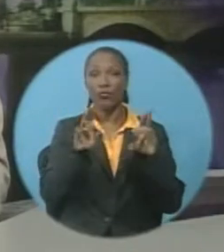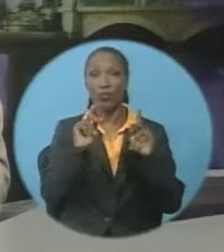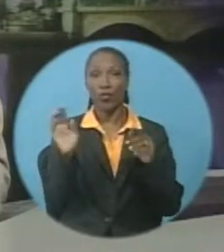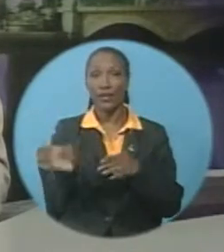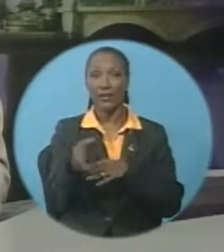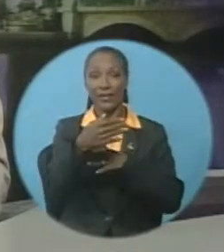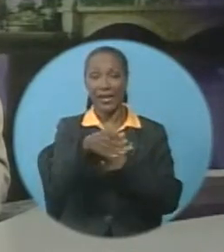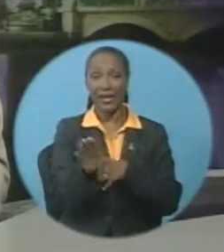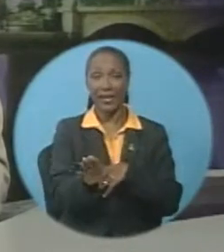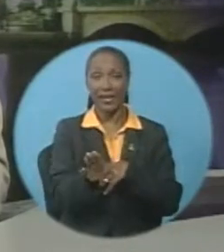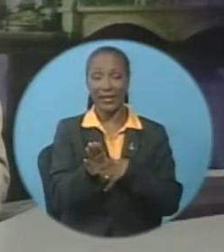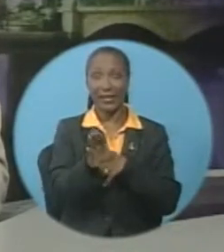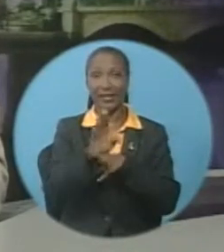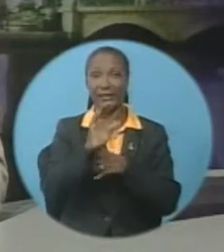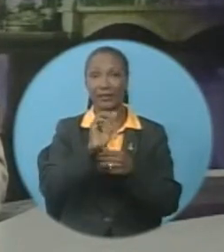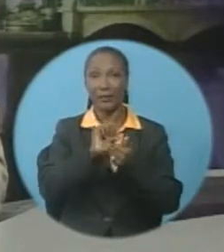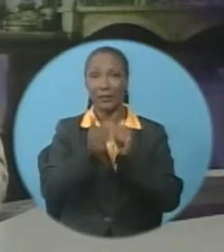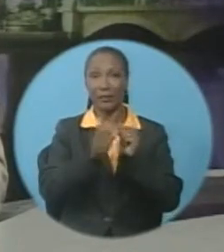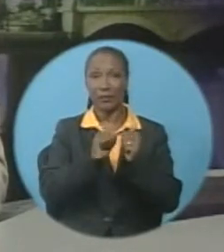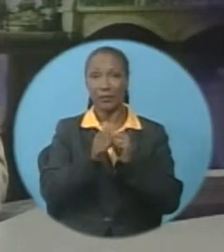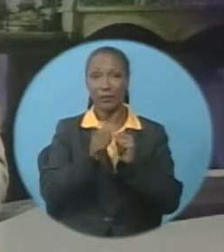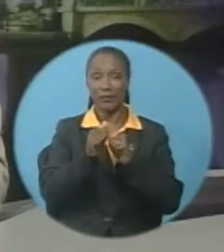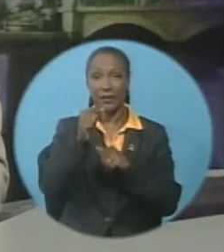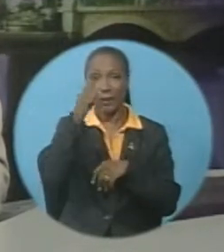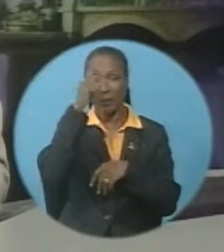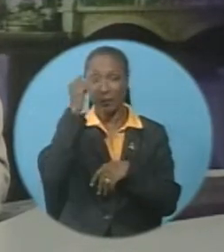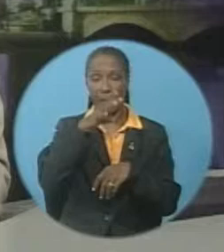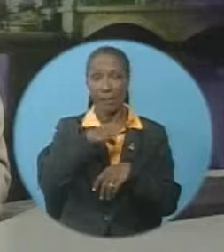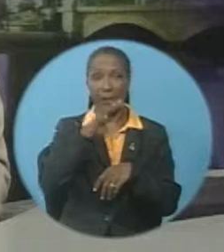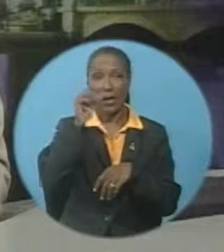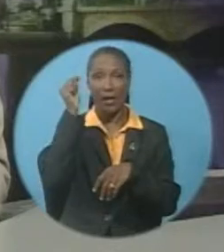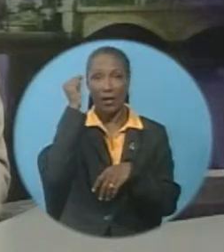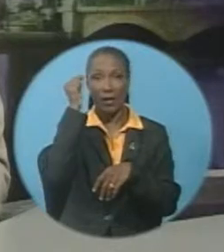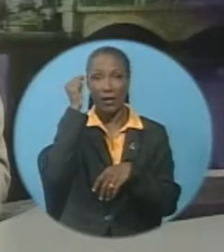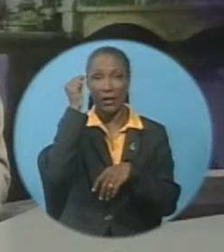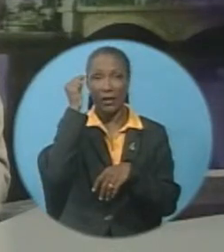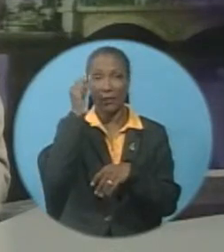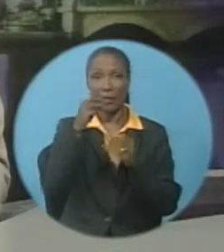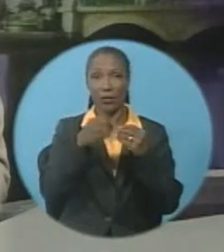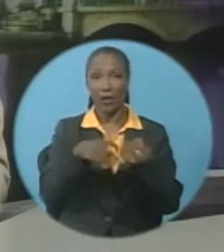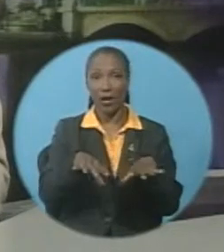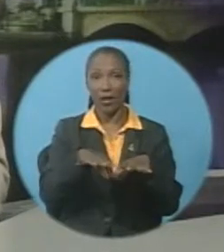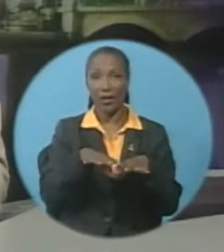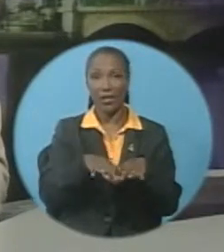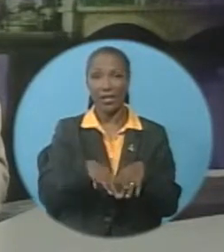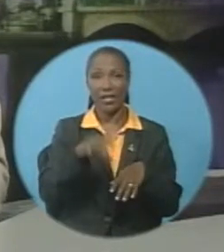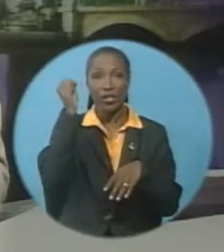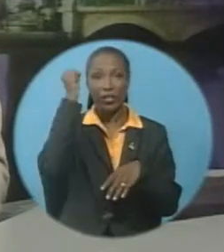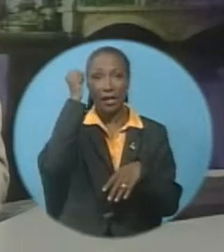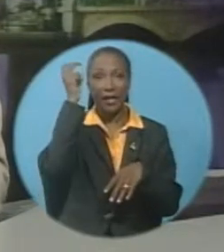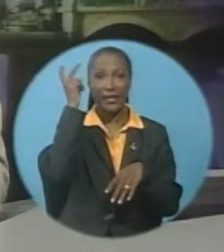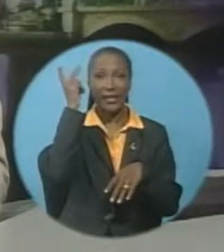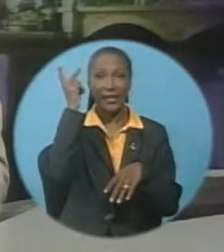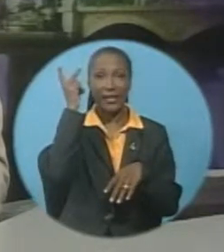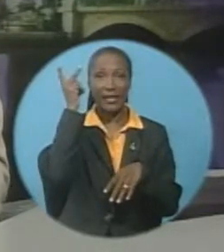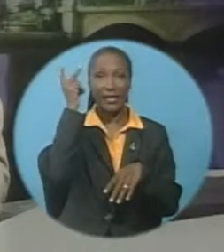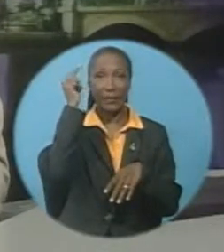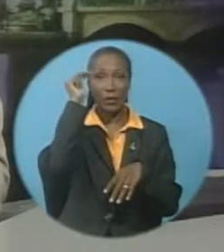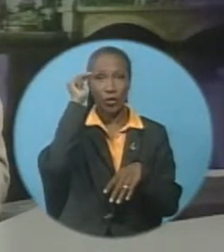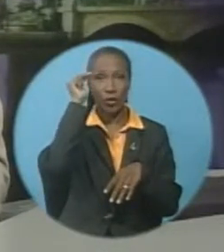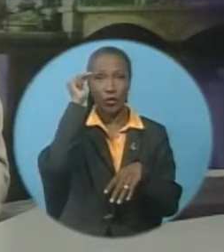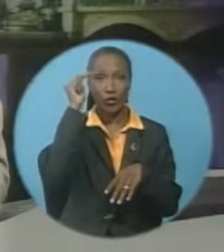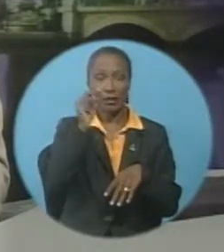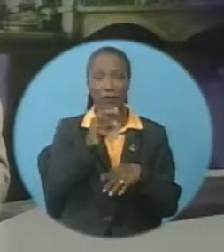Gollop School, the Brittenell lads defeated George Lamming 2-1. In the individual competition, Shaquem Nurse of Wesley Hall Juniors